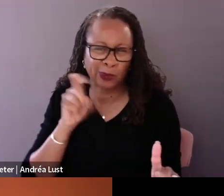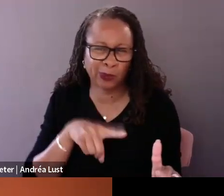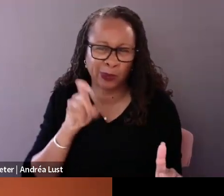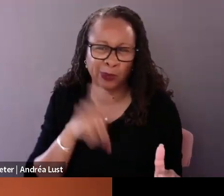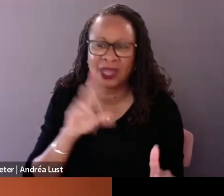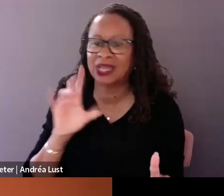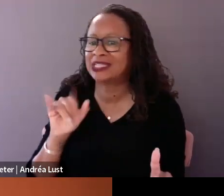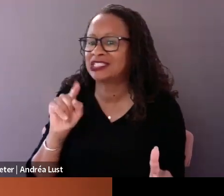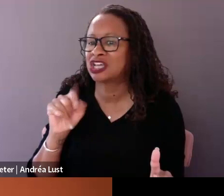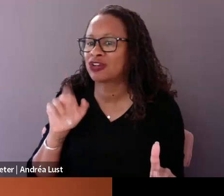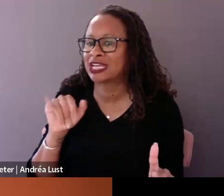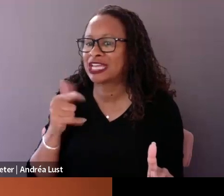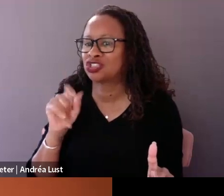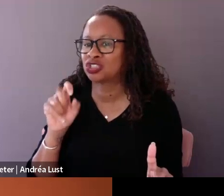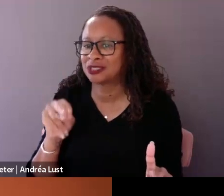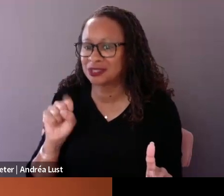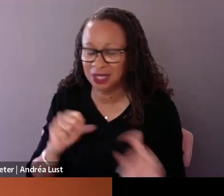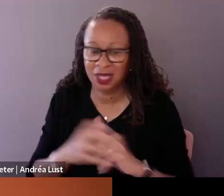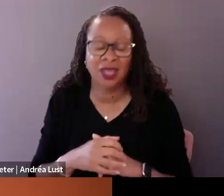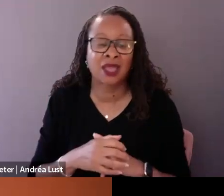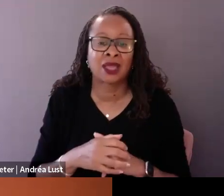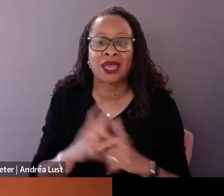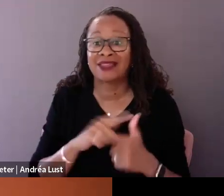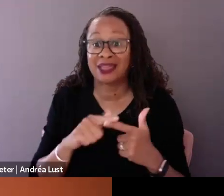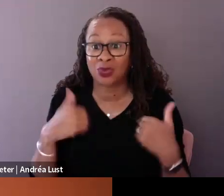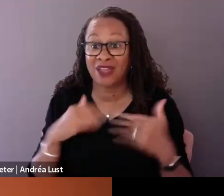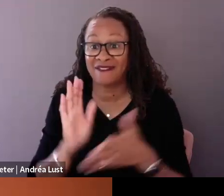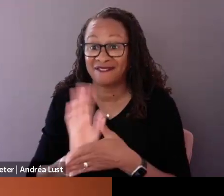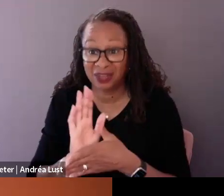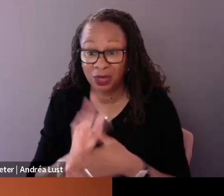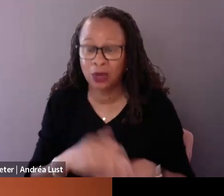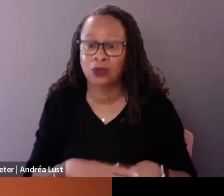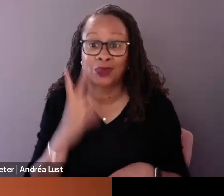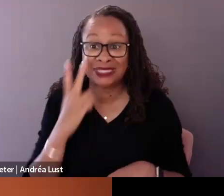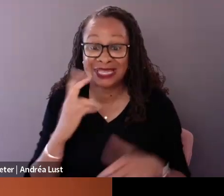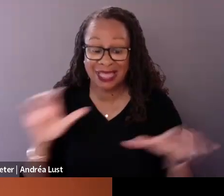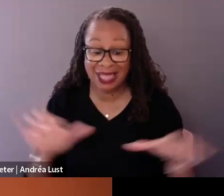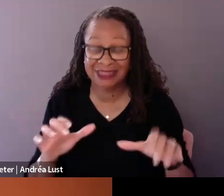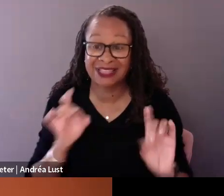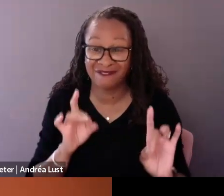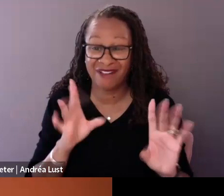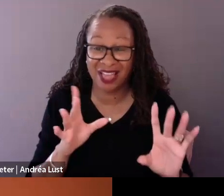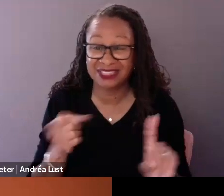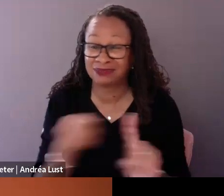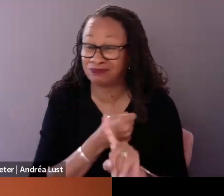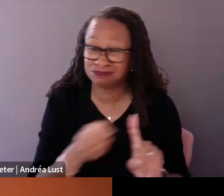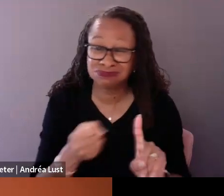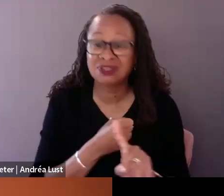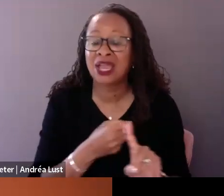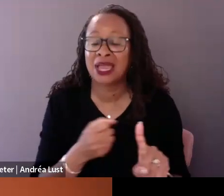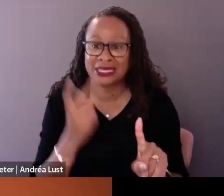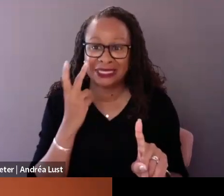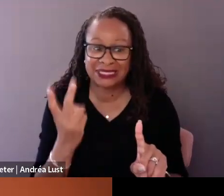again of these sort of interrogations. Later on, we see acts of violence that he commits against